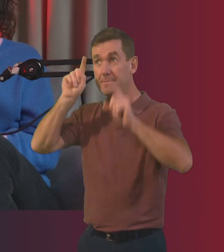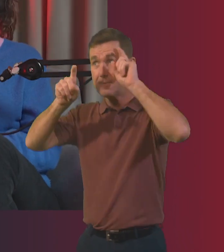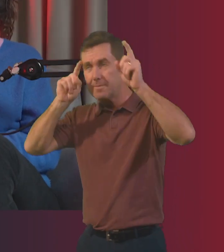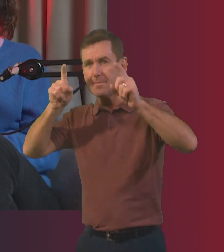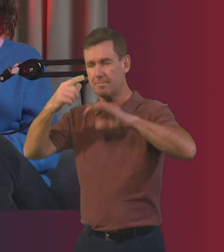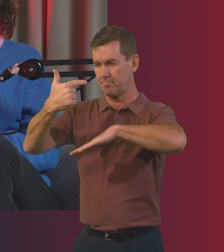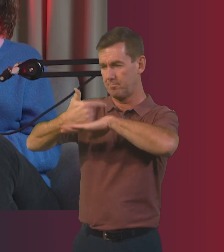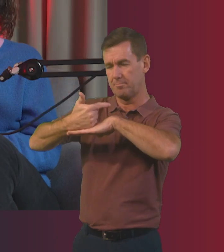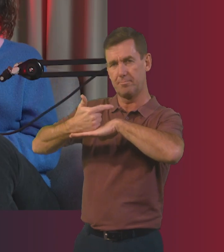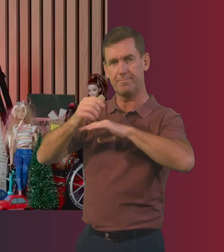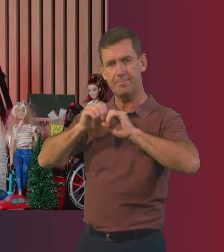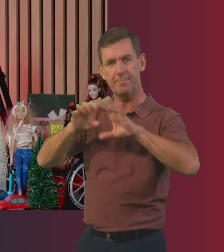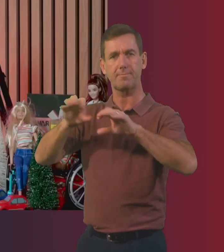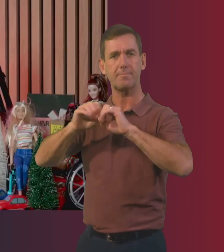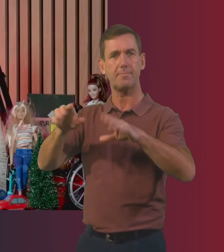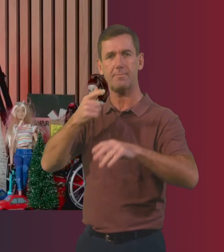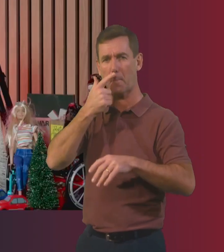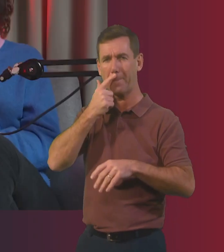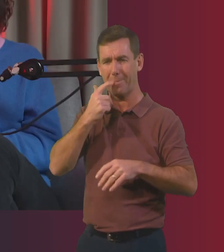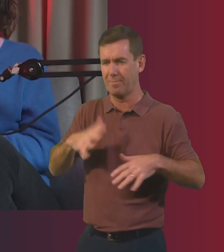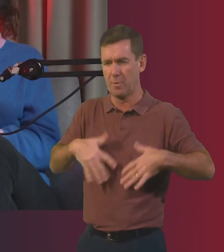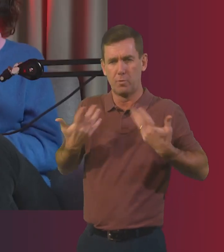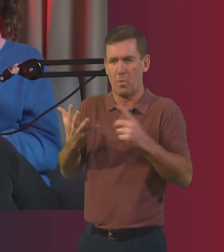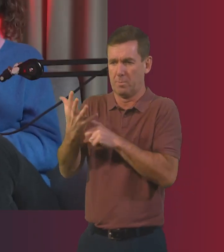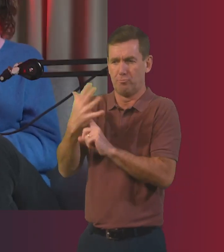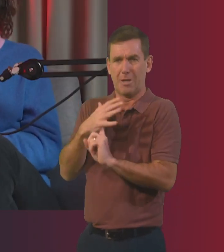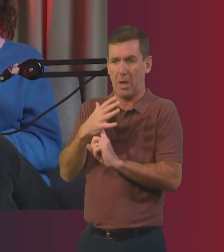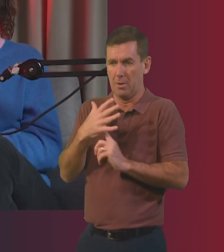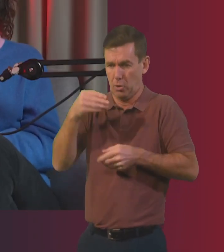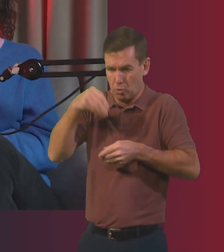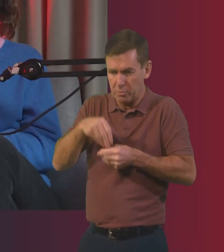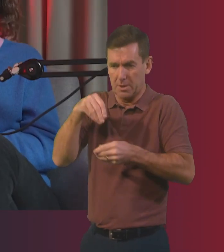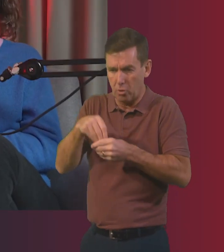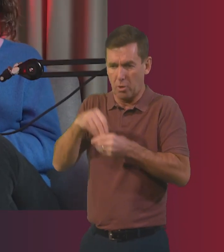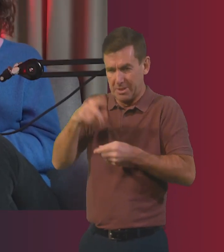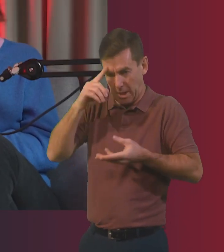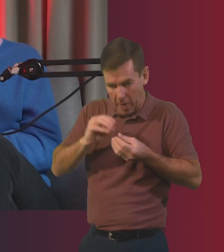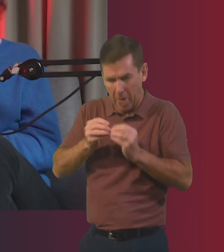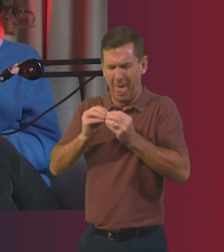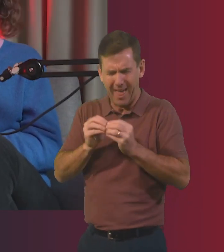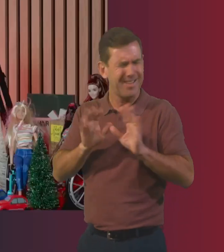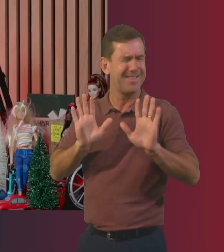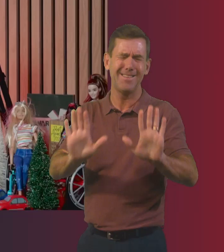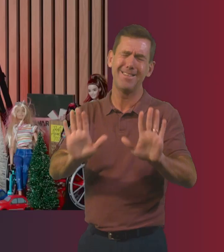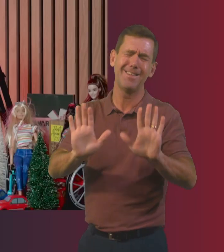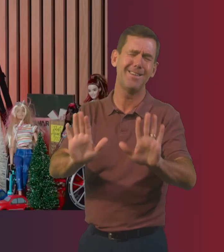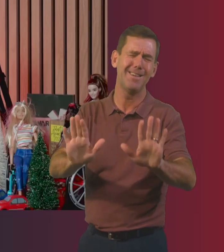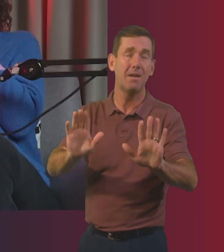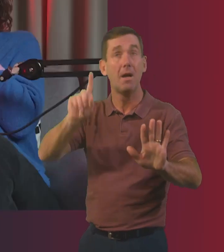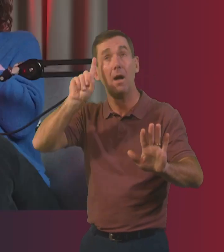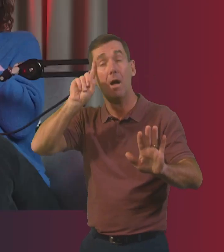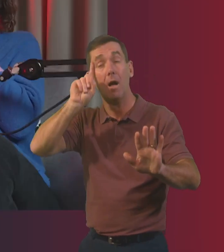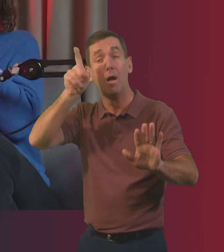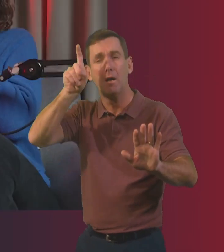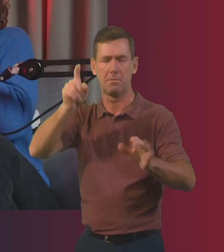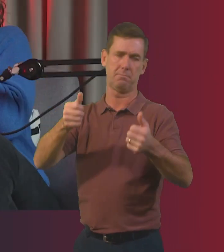is the thing. I try not to pressure myself to create content constantly. Yes. If I have an idea for something, I'll do it. Yeah. Or more organic. But